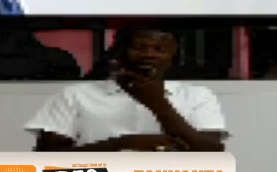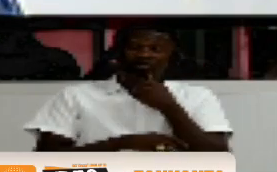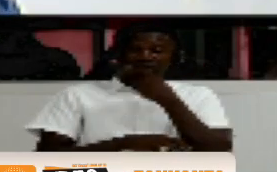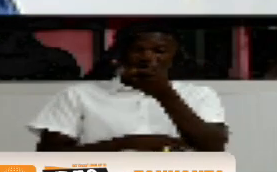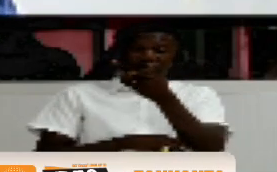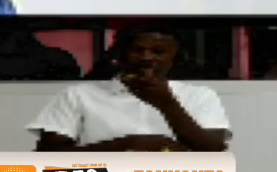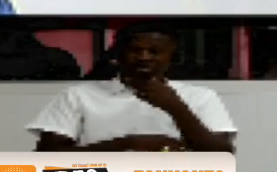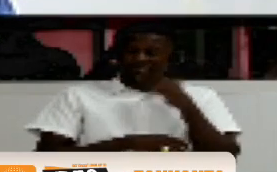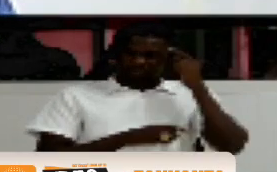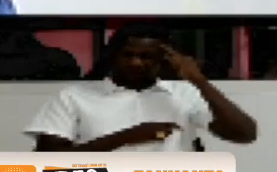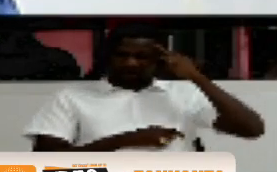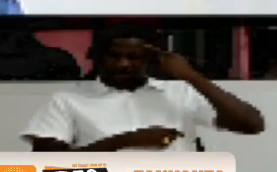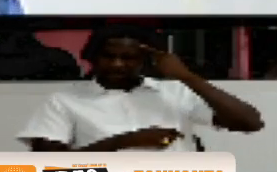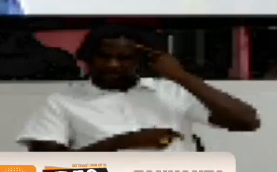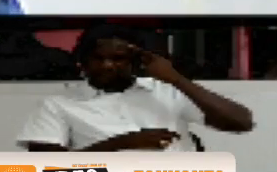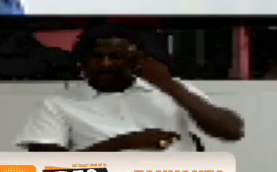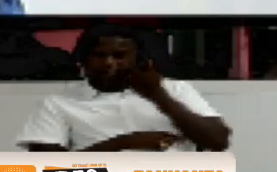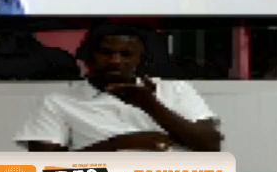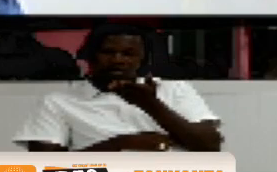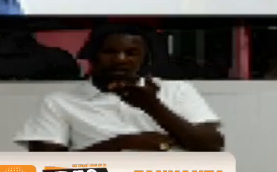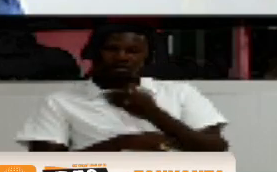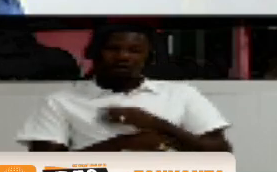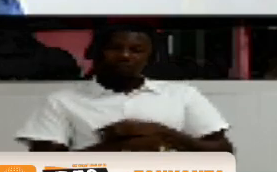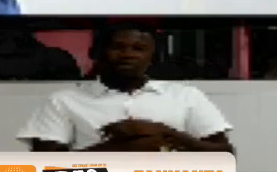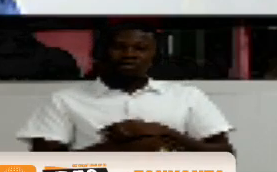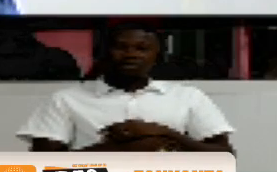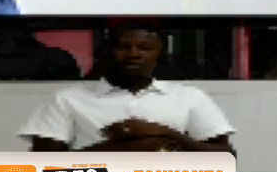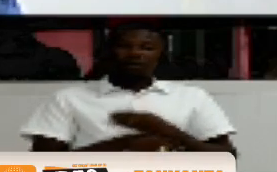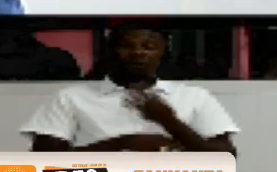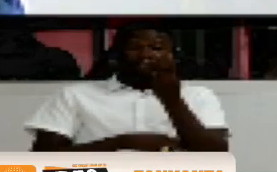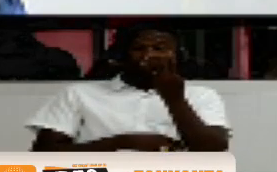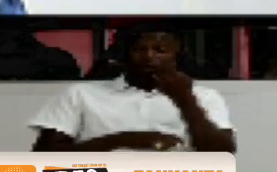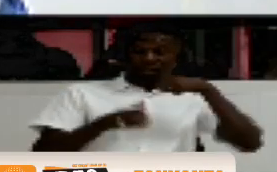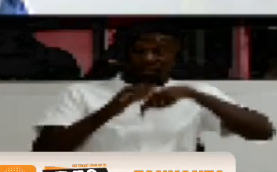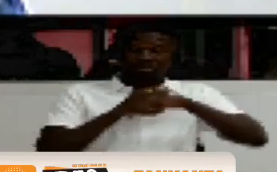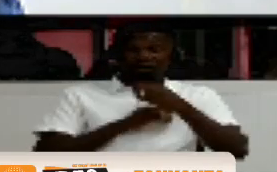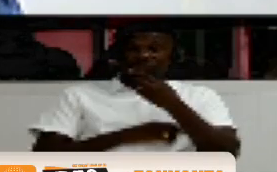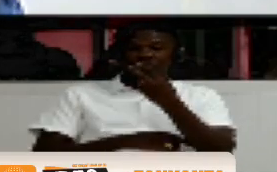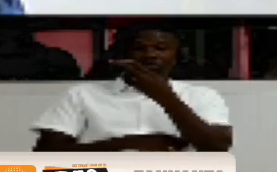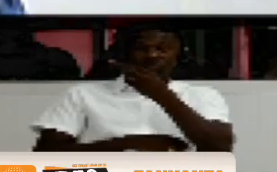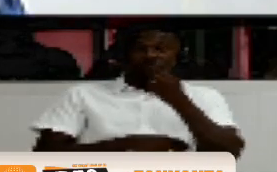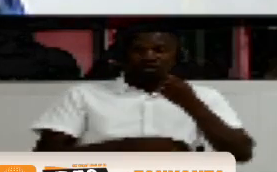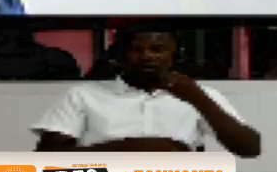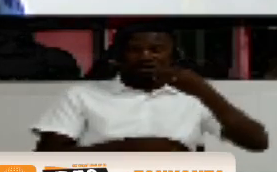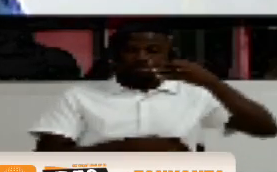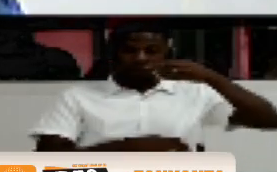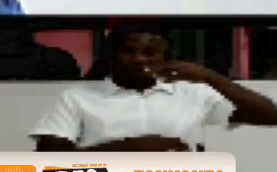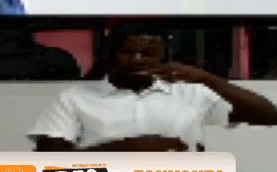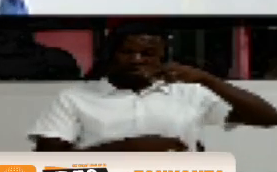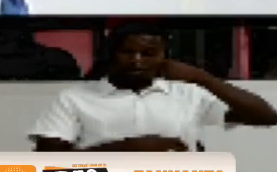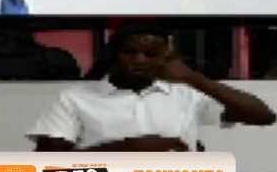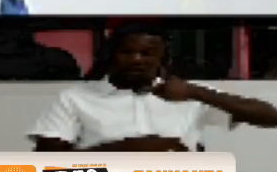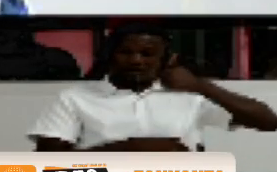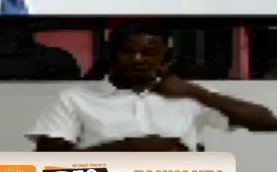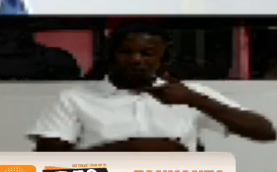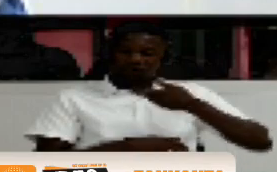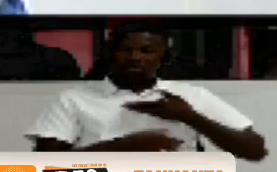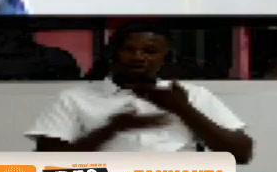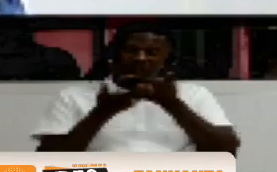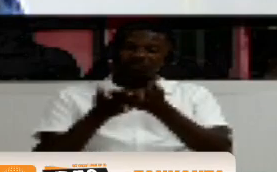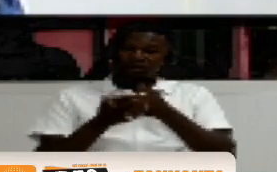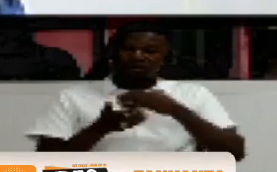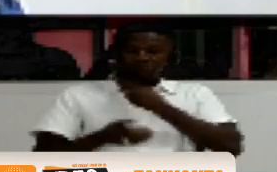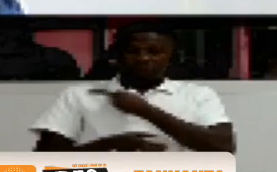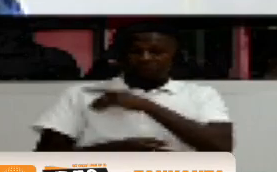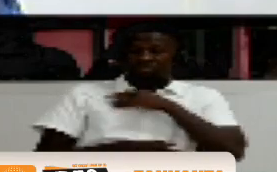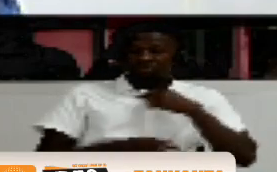into psychopathy. For in 2017, we were offered treatment to Turkey. Once again,